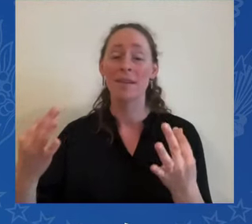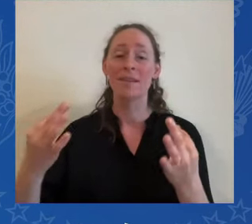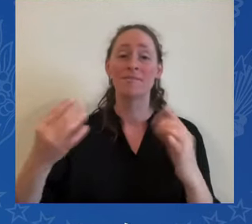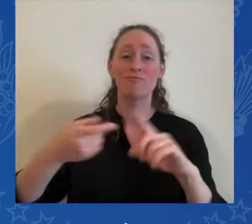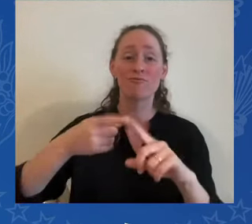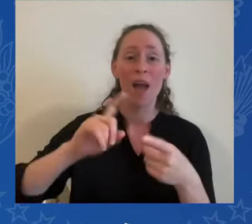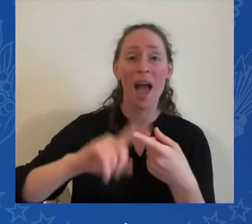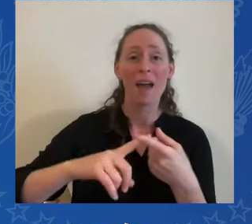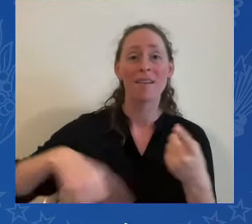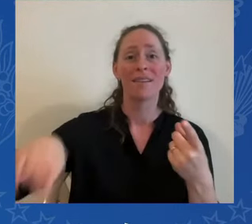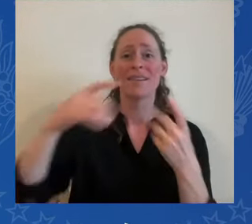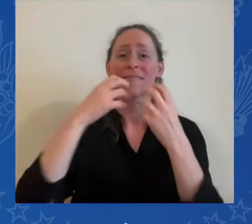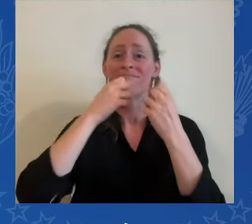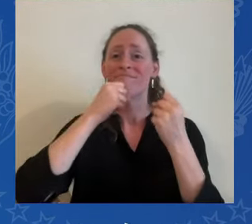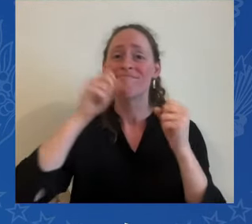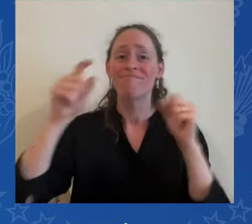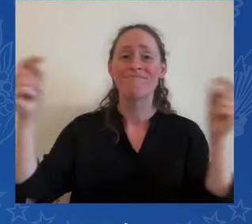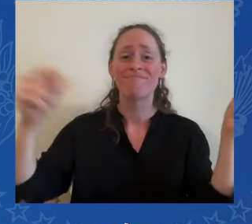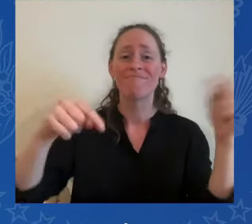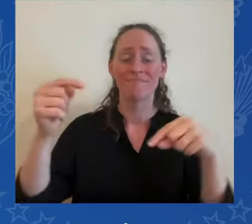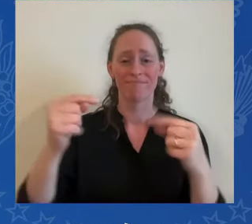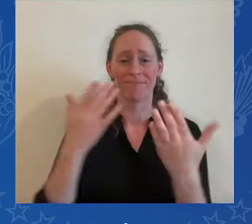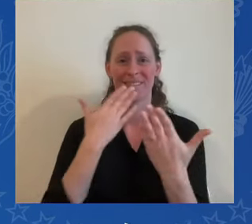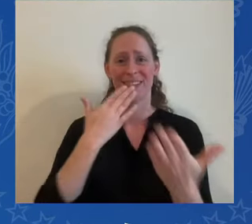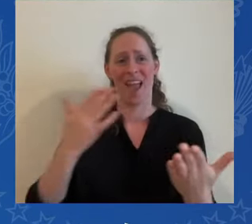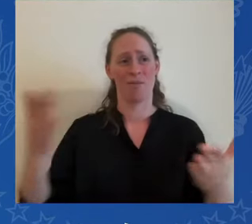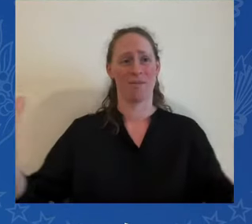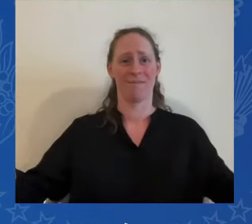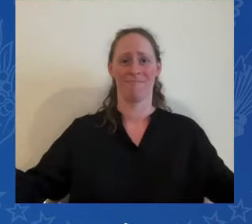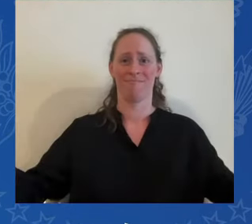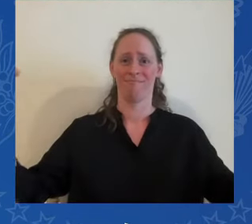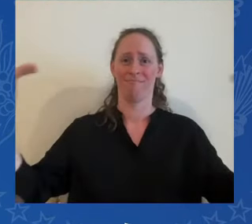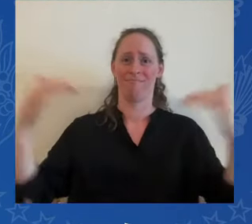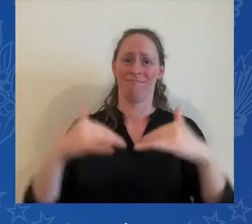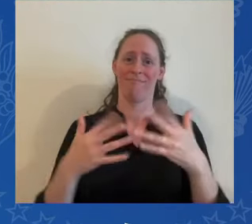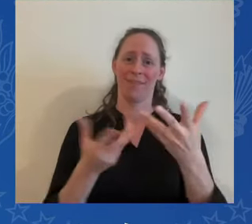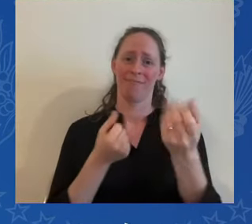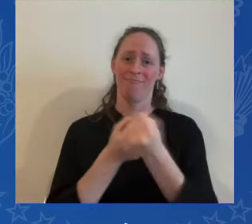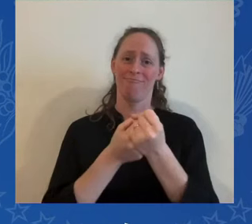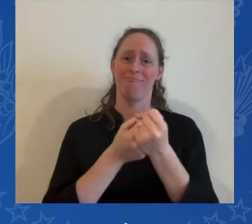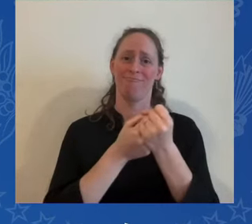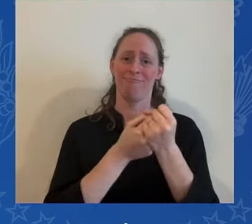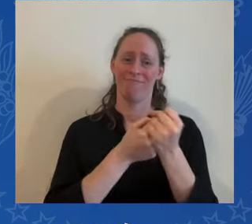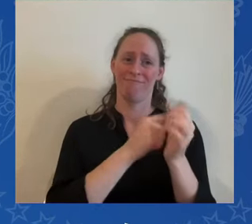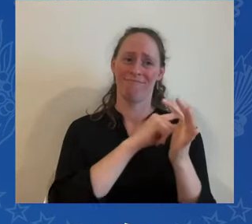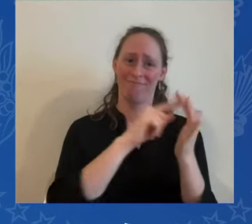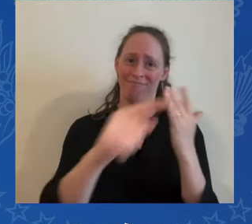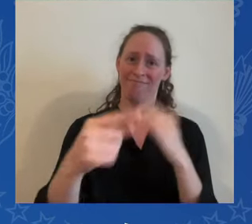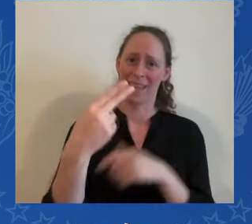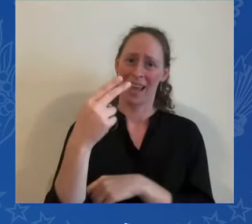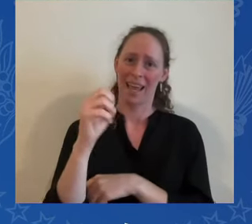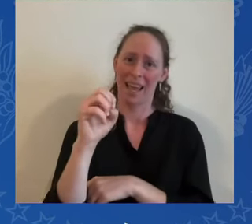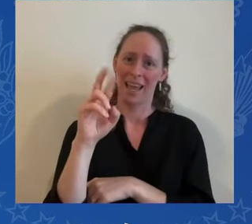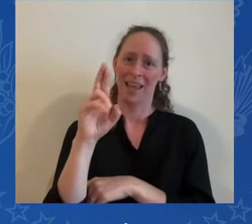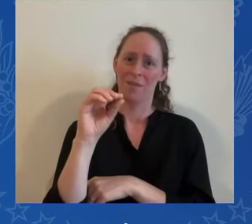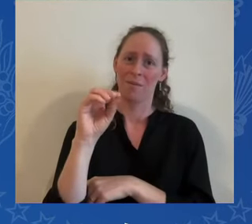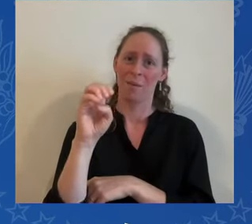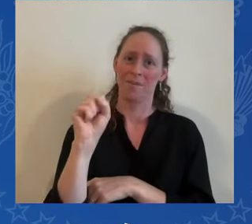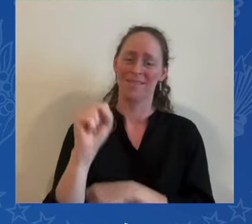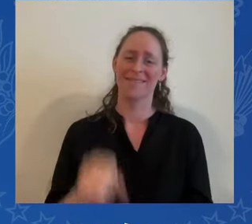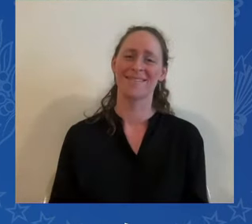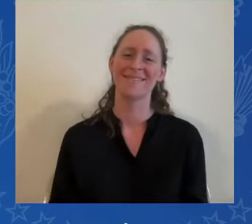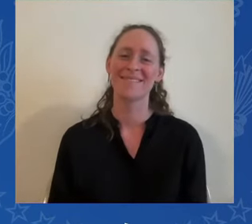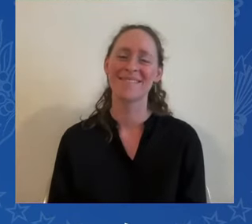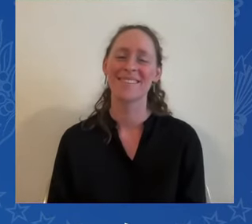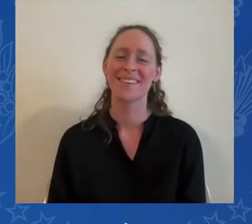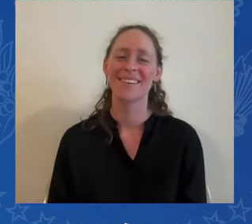they have pursued their careers in public safety. At the end of every shift, you